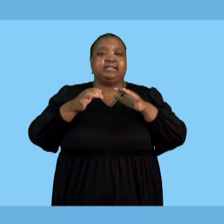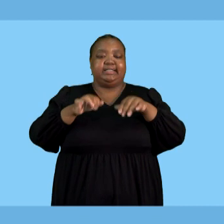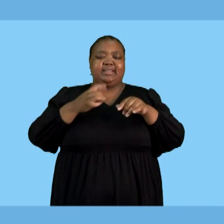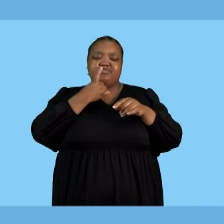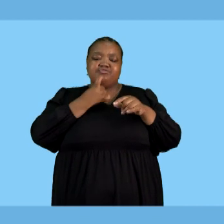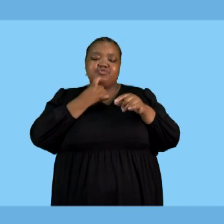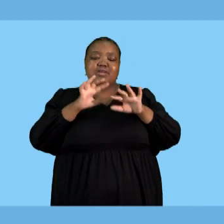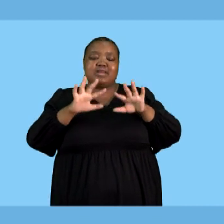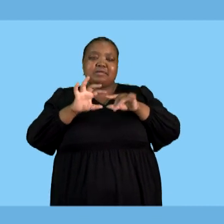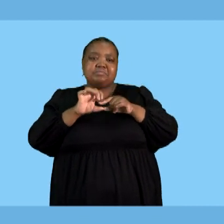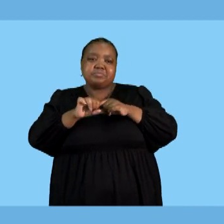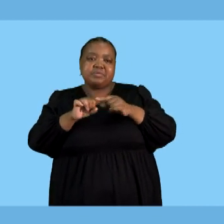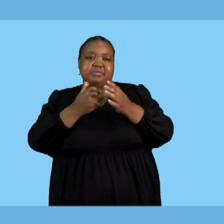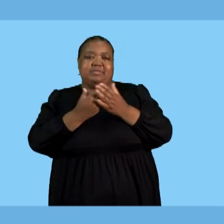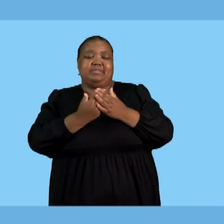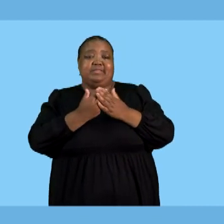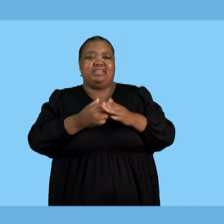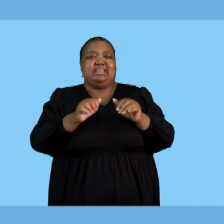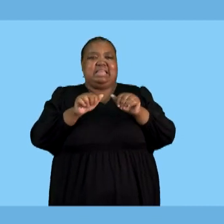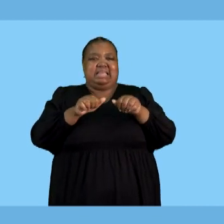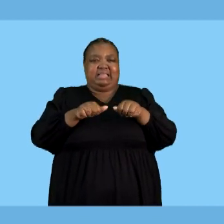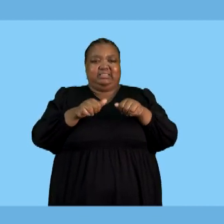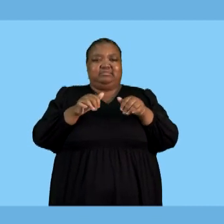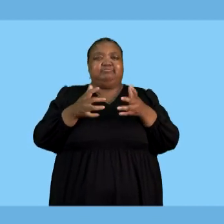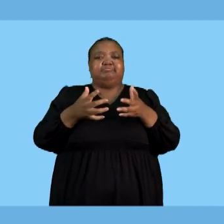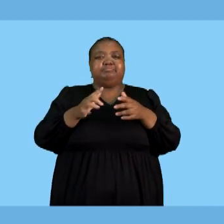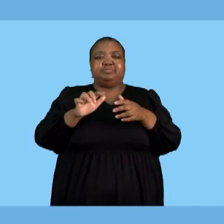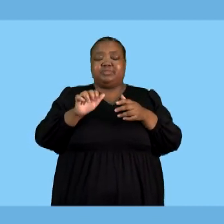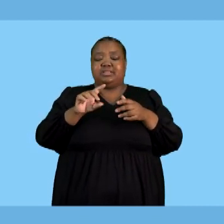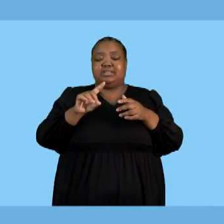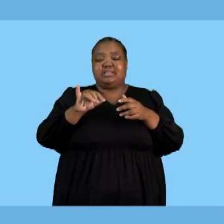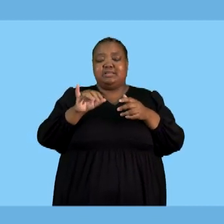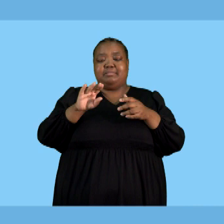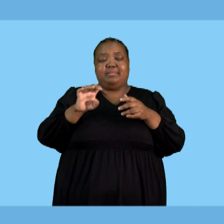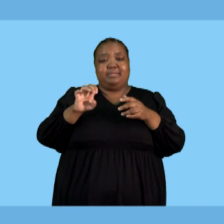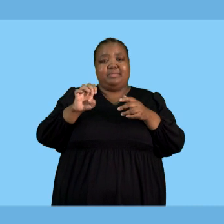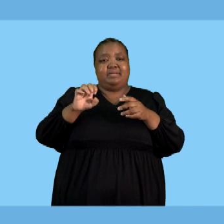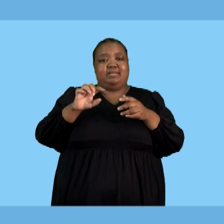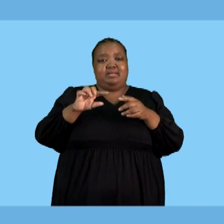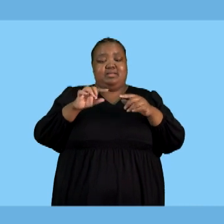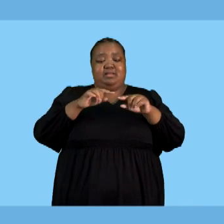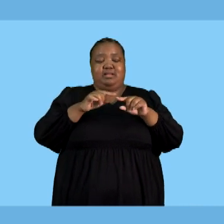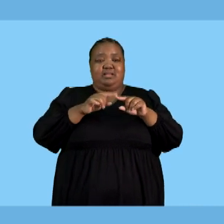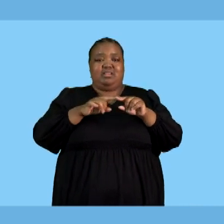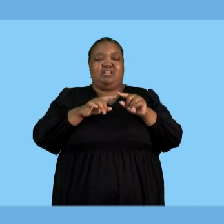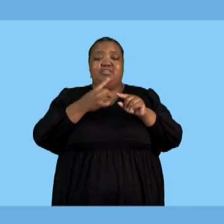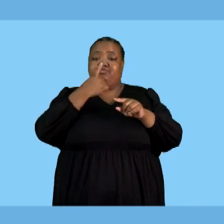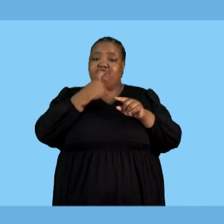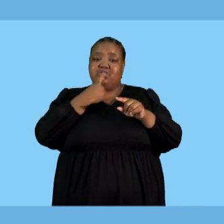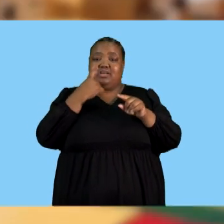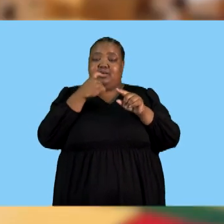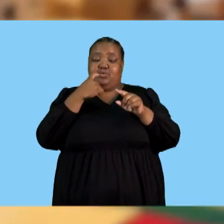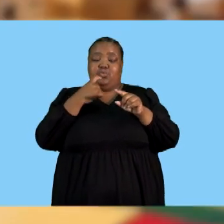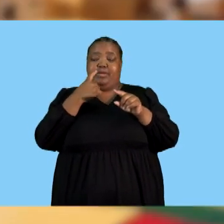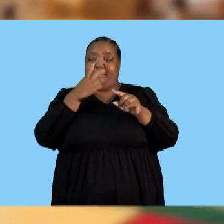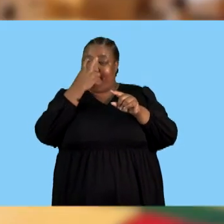the ladybird. But then we do know that this particular ladybird has different colors. It has red and also the black color. We need to also